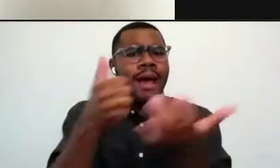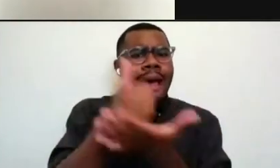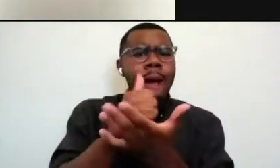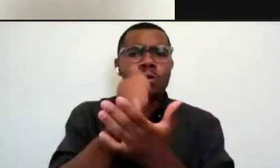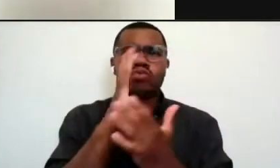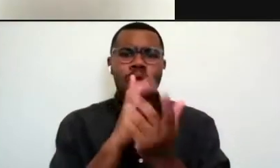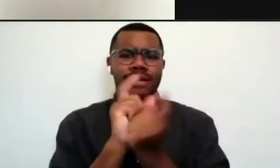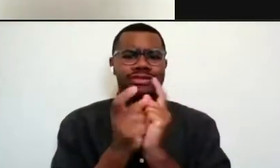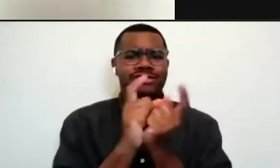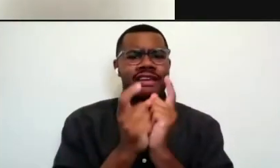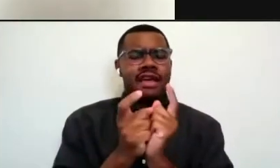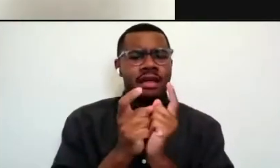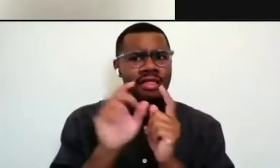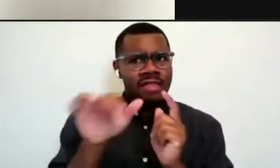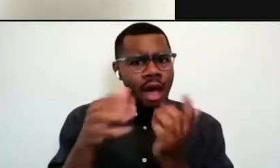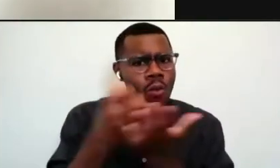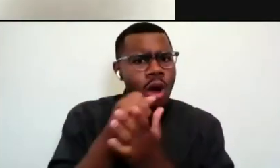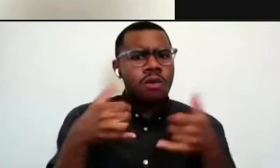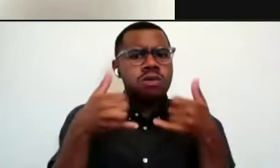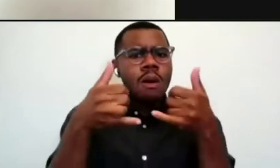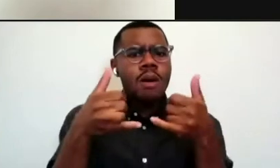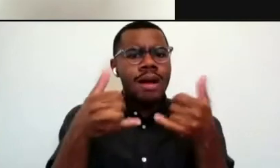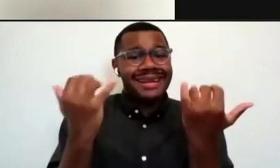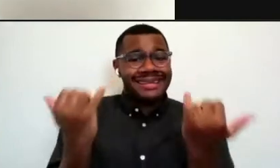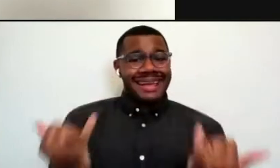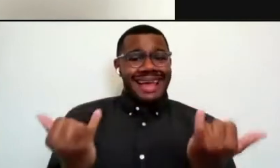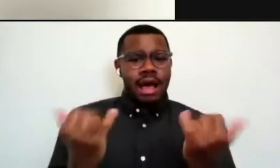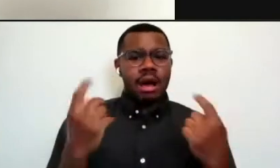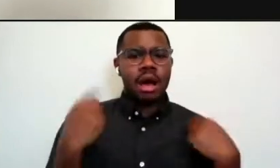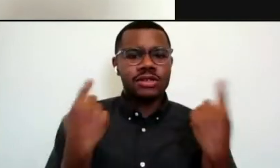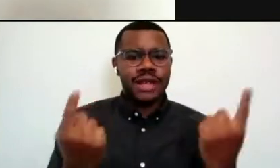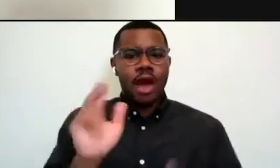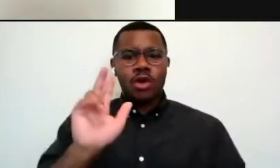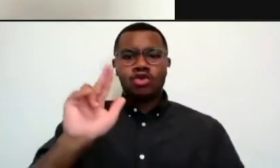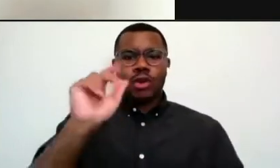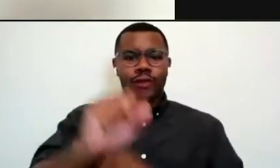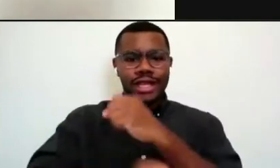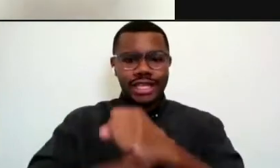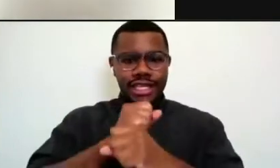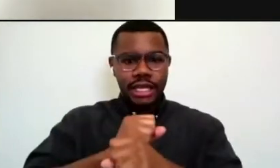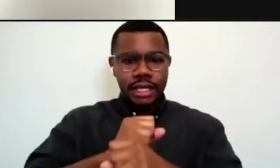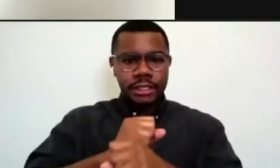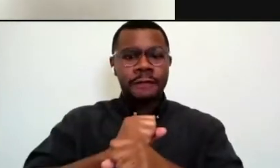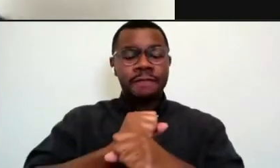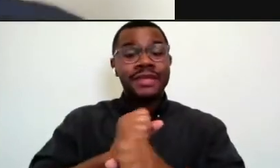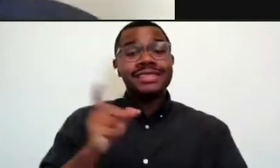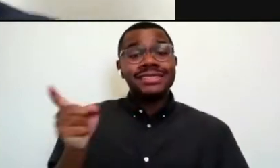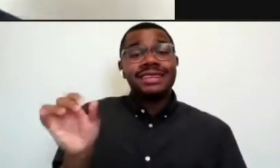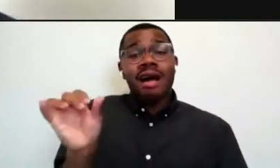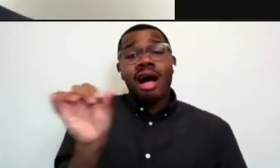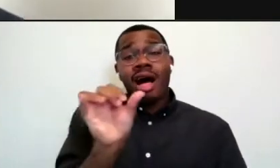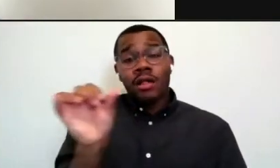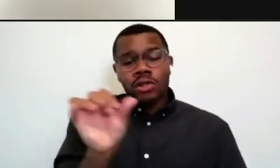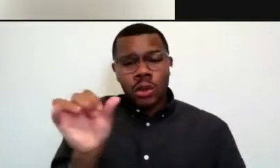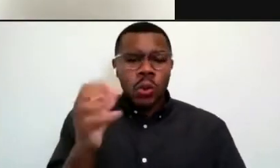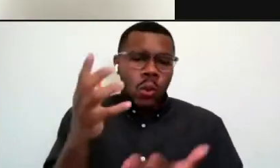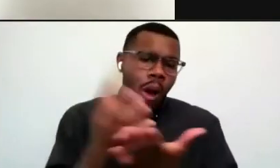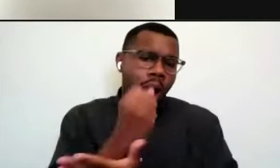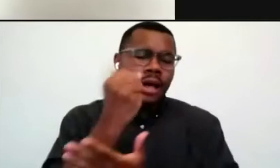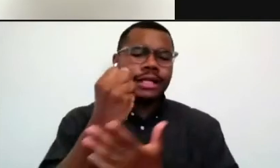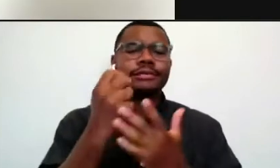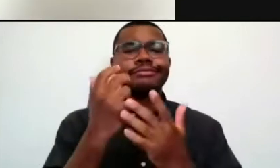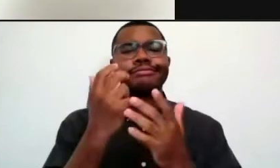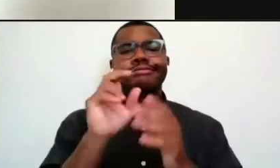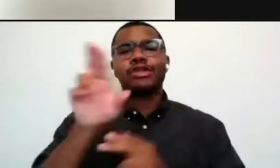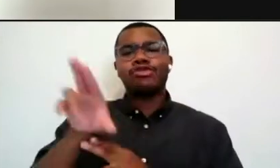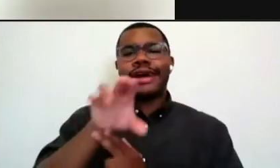its 23rd year. She's also a recipient of the United States Artist Fellowship.